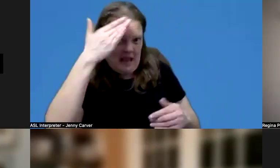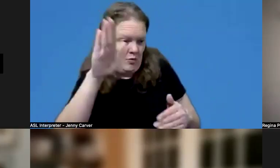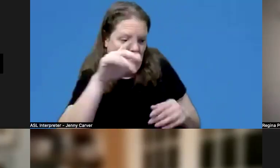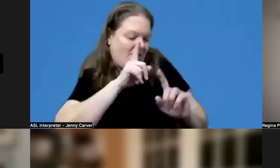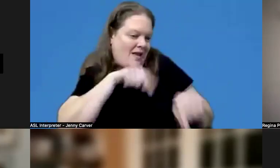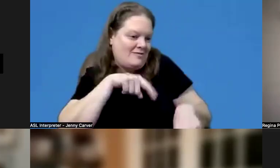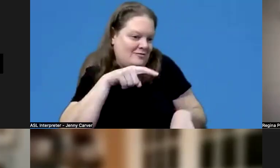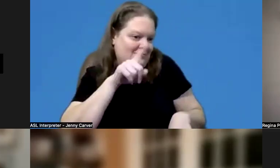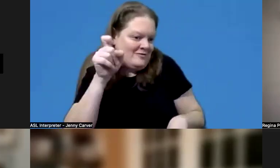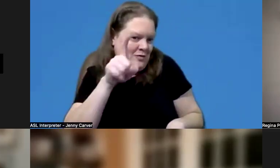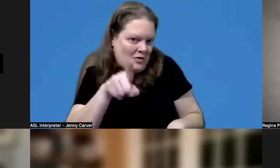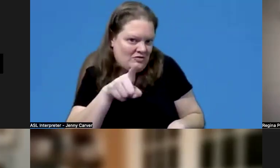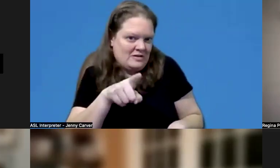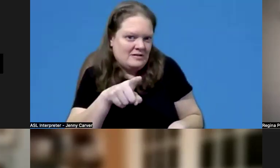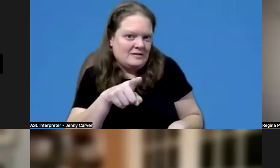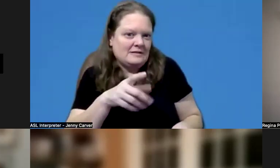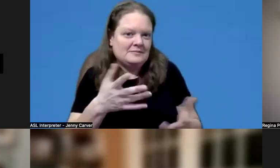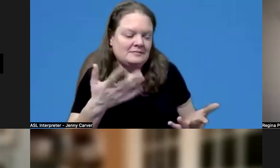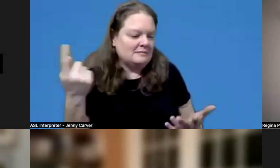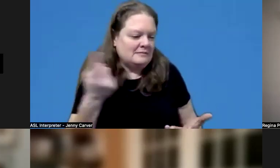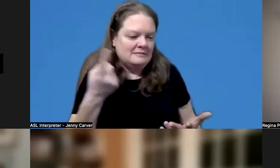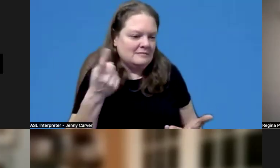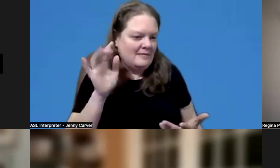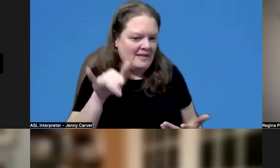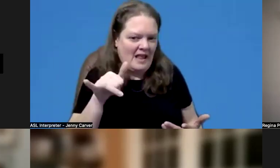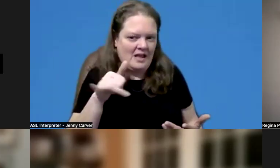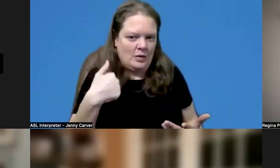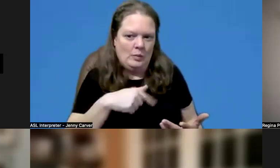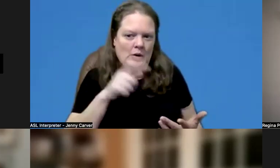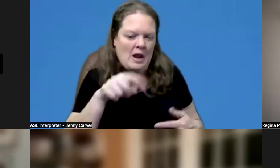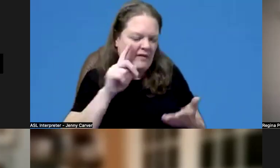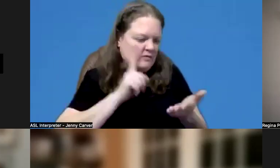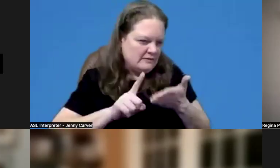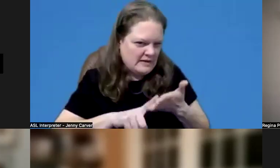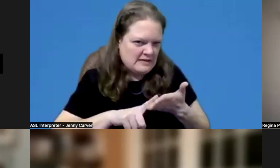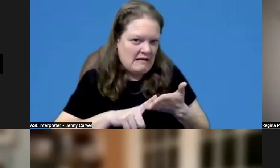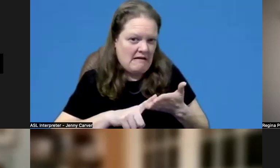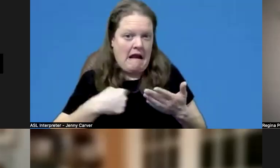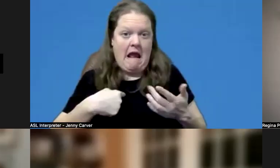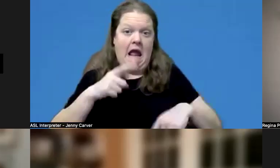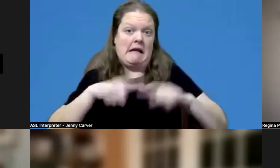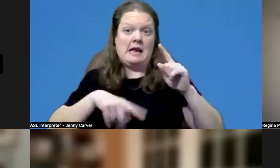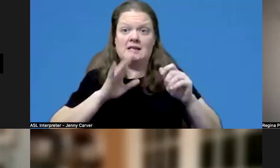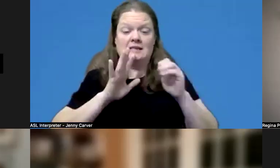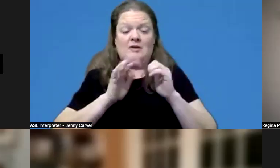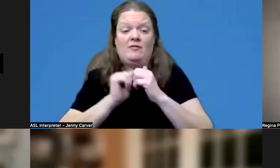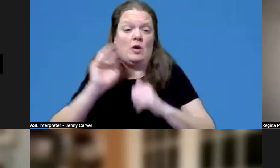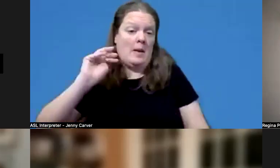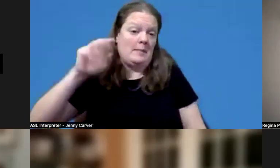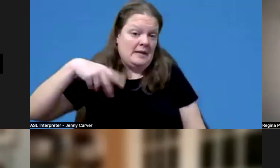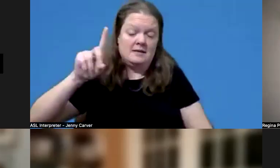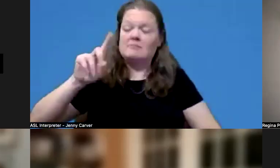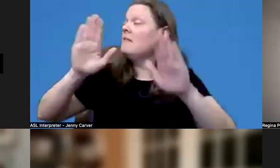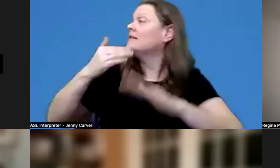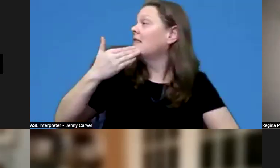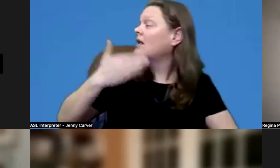answer to that question. It's something that we would have to look into. I mean, I can't speak for MPD. Excellent. Thank